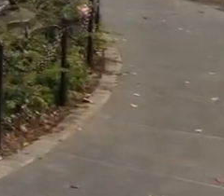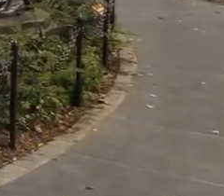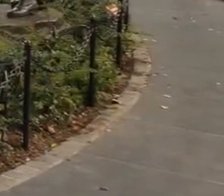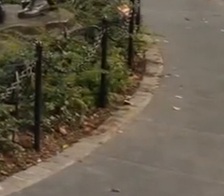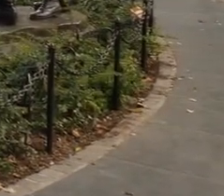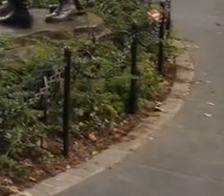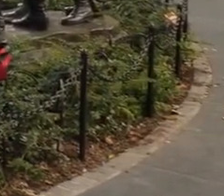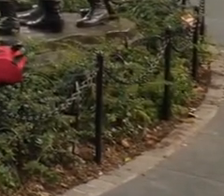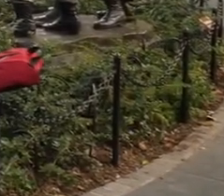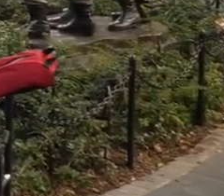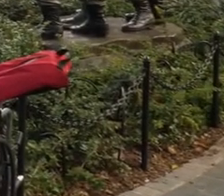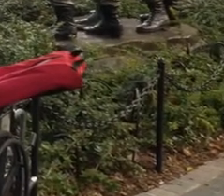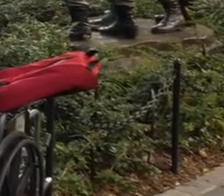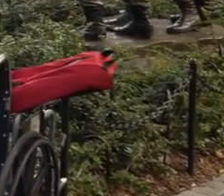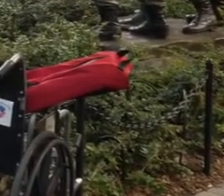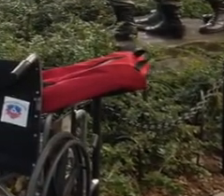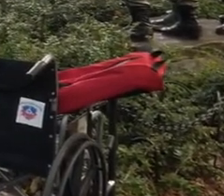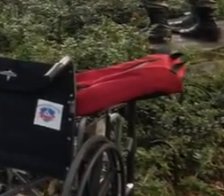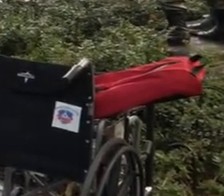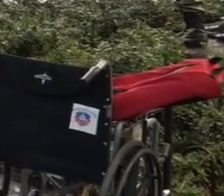down and out.